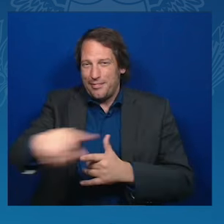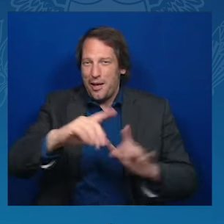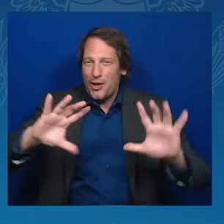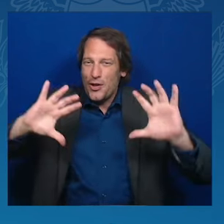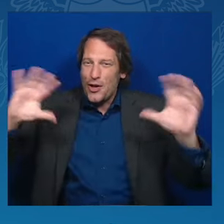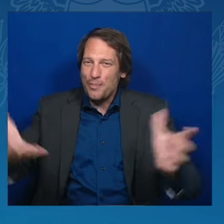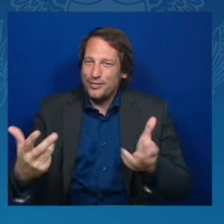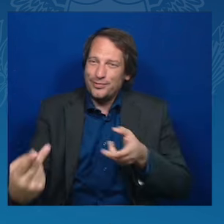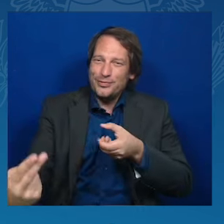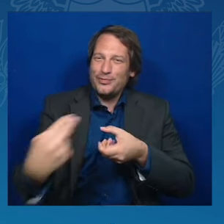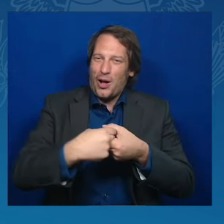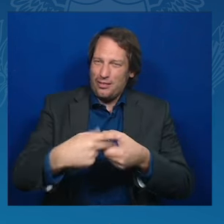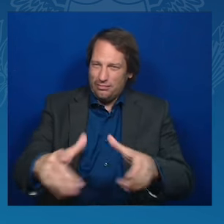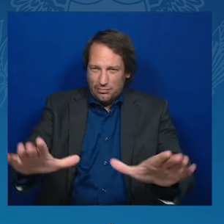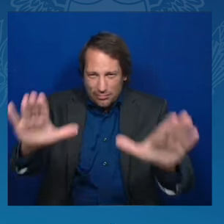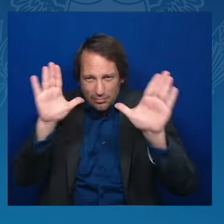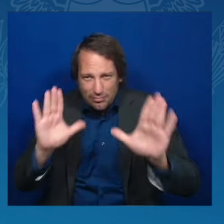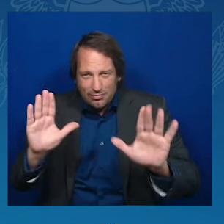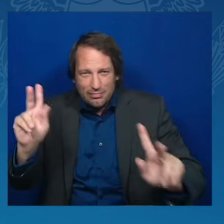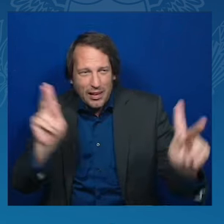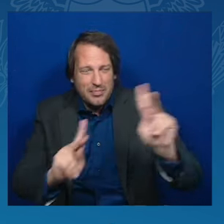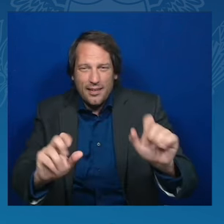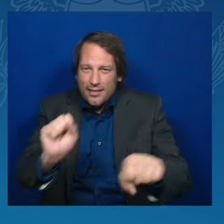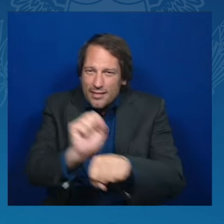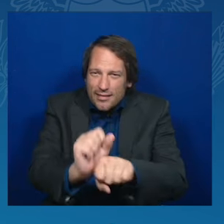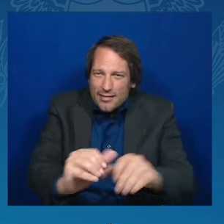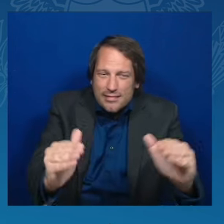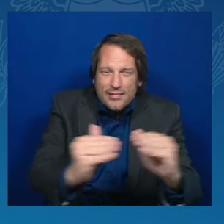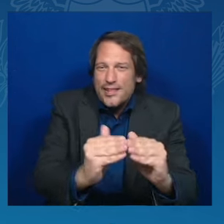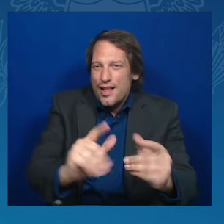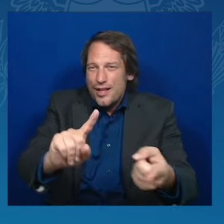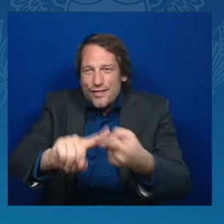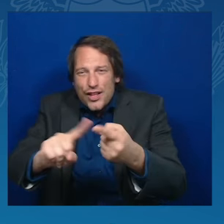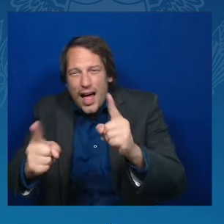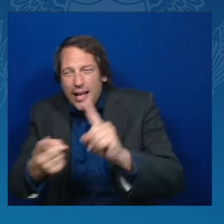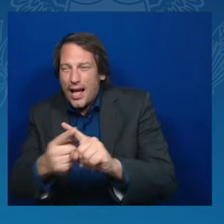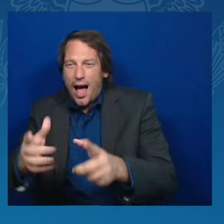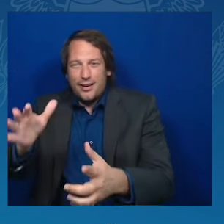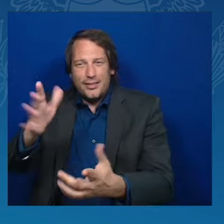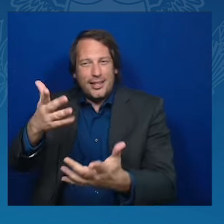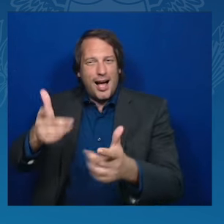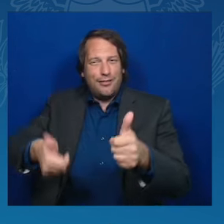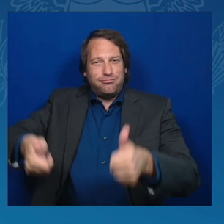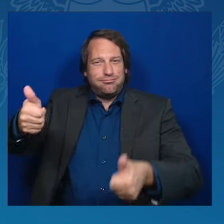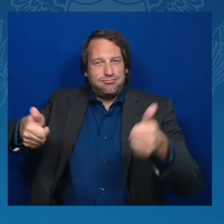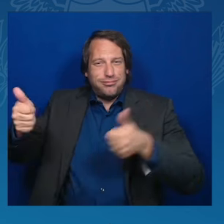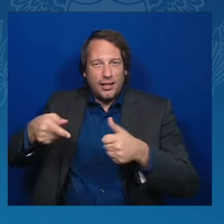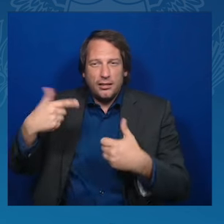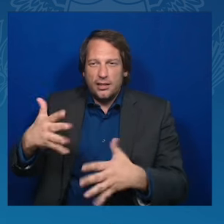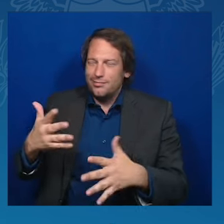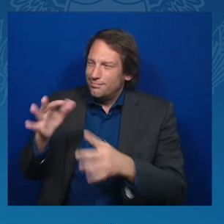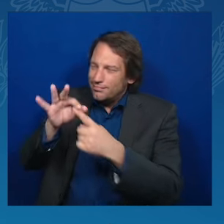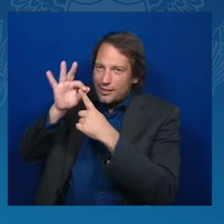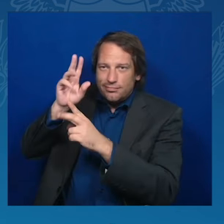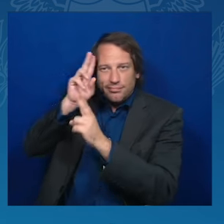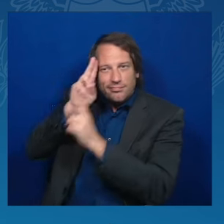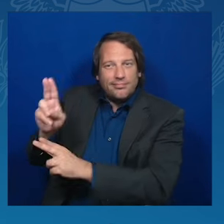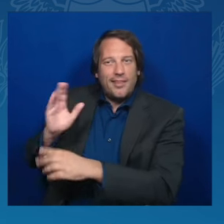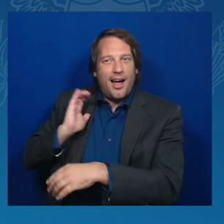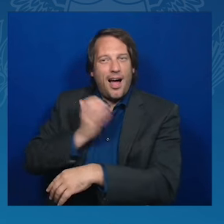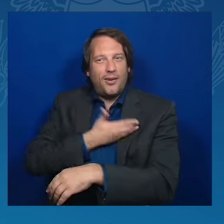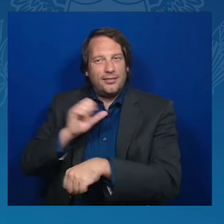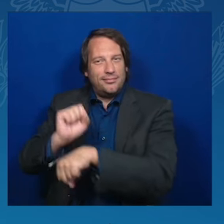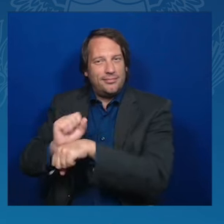friends, and dignitaries. And a special salute to our colleagues from Congress who are here, who just witnessed your remarkable